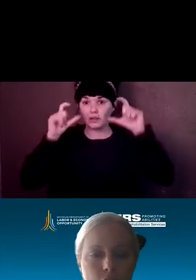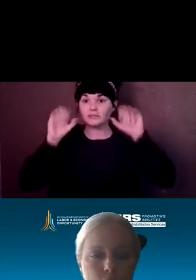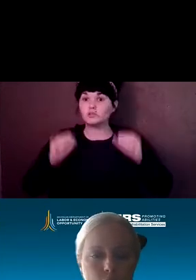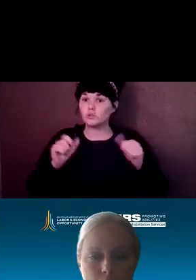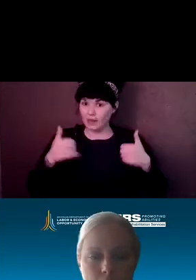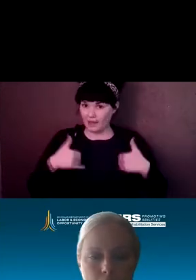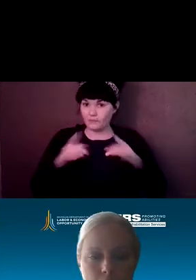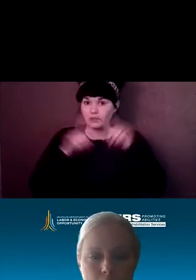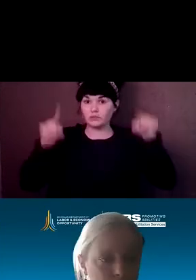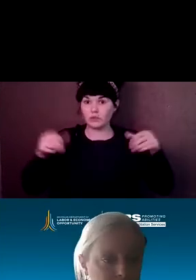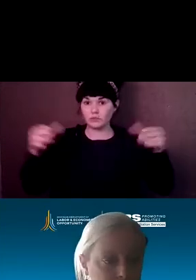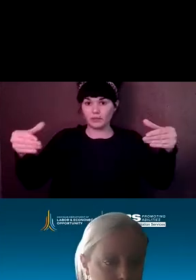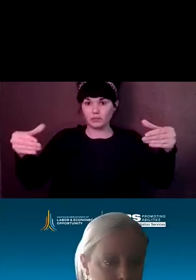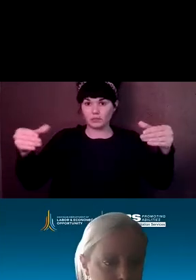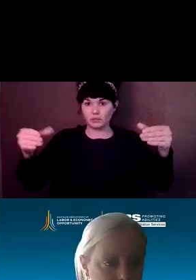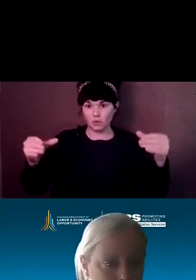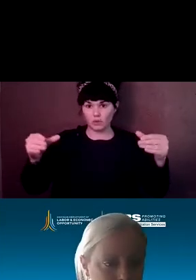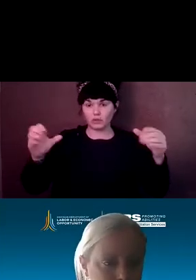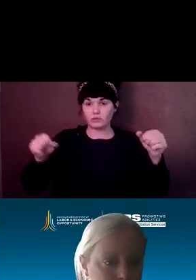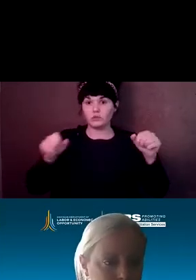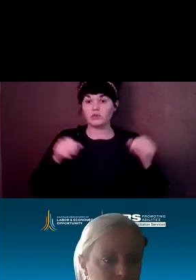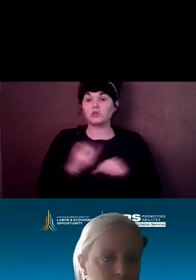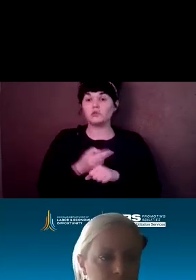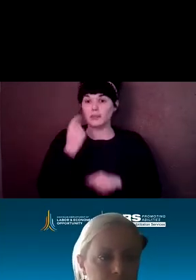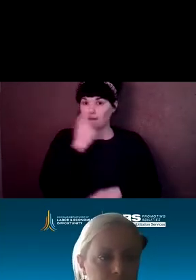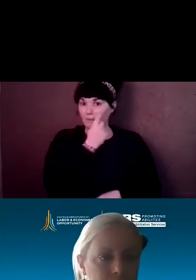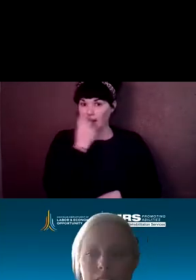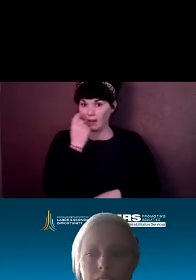to look out of the bottom of your glasses.